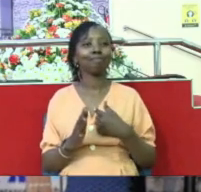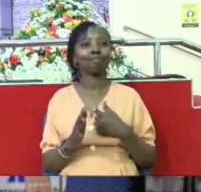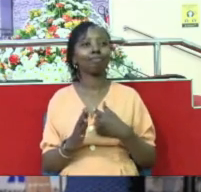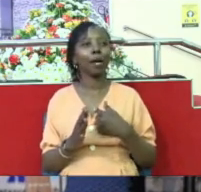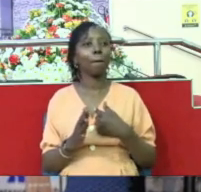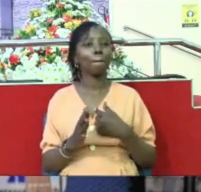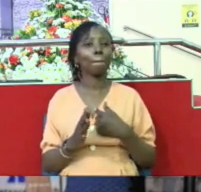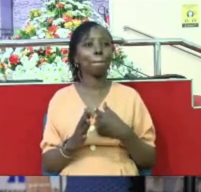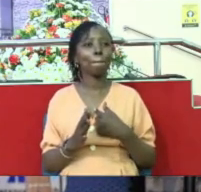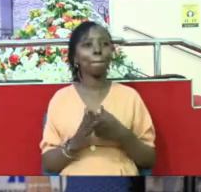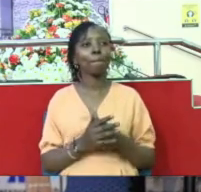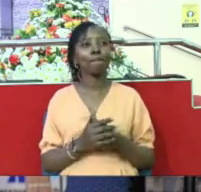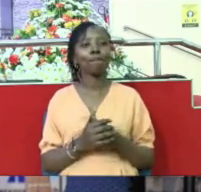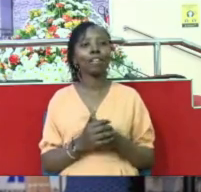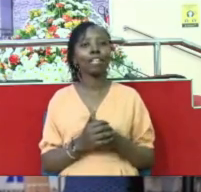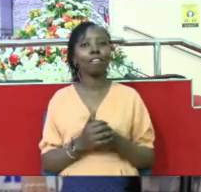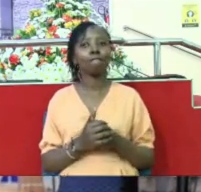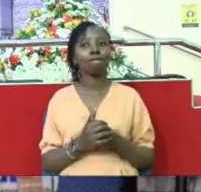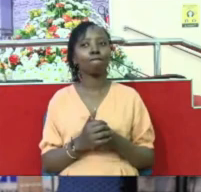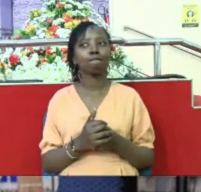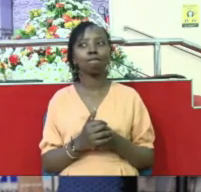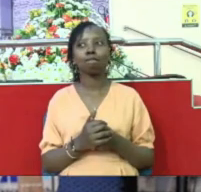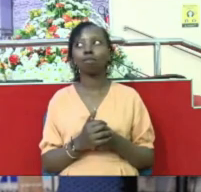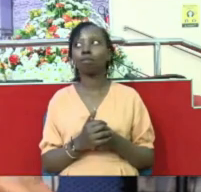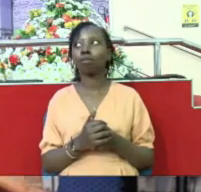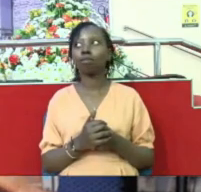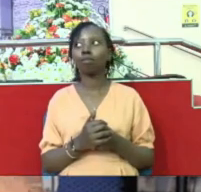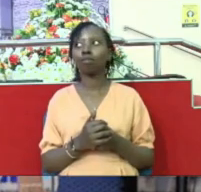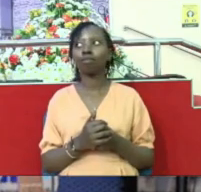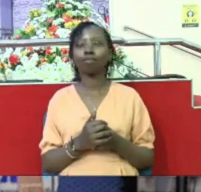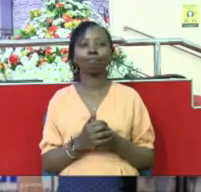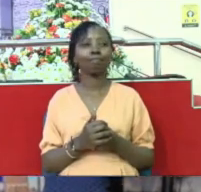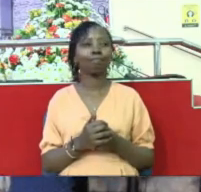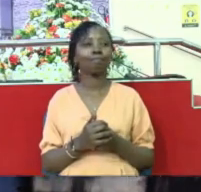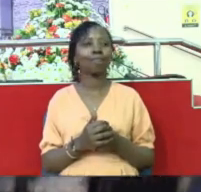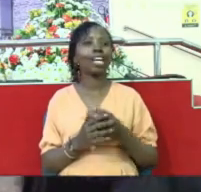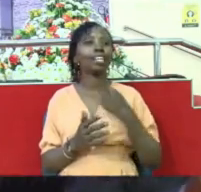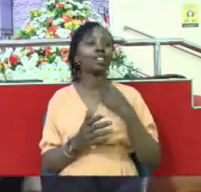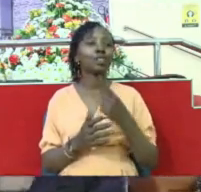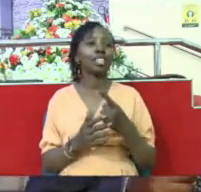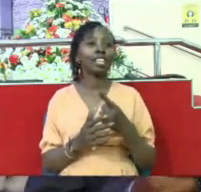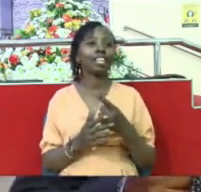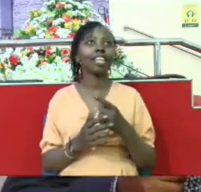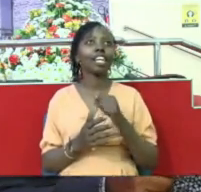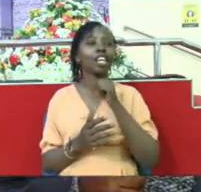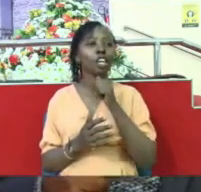Wacha. Nimesema hivi ili nyinyi wazungu msishike. Wacha. Oh, usawaambia eh. Wacha uvivu.